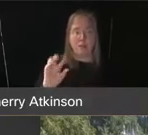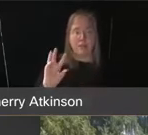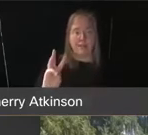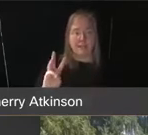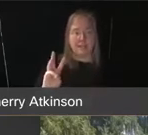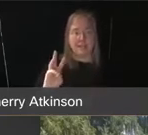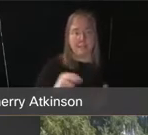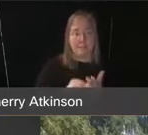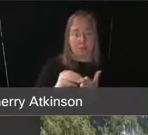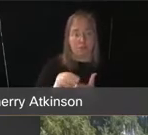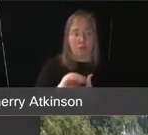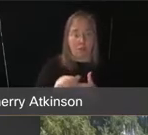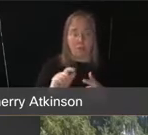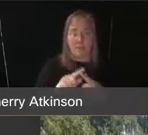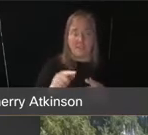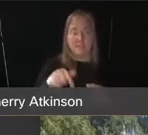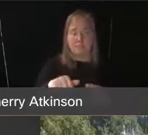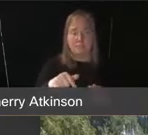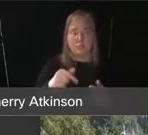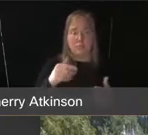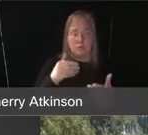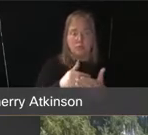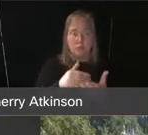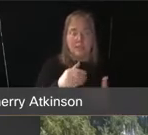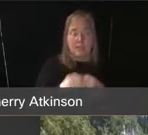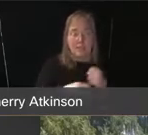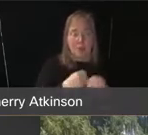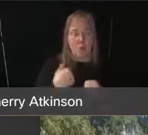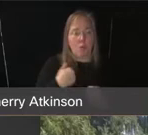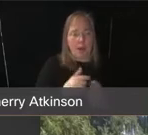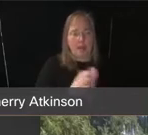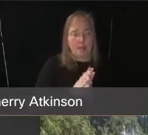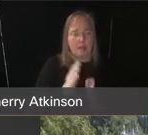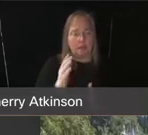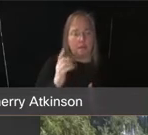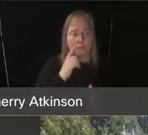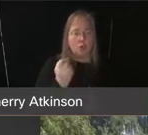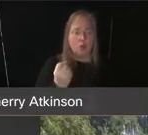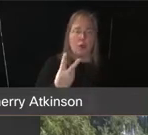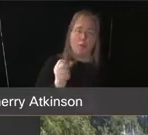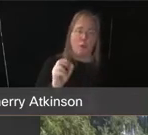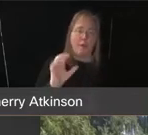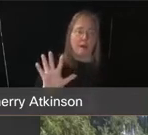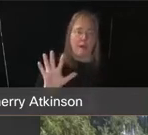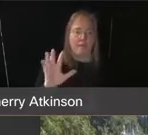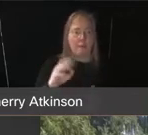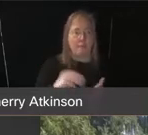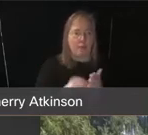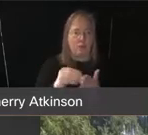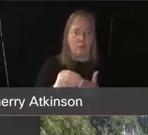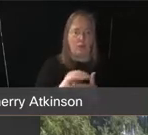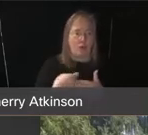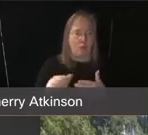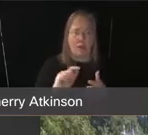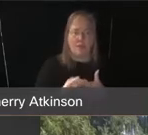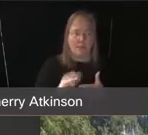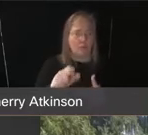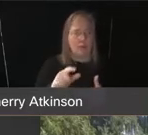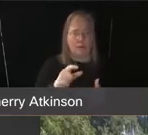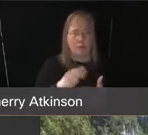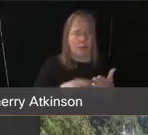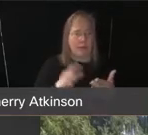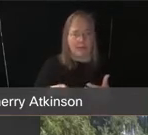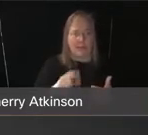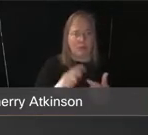upcoming year, we are asking for $12.5 million, which is what we need to maintain the PCI level at the conditions that it is in